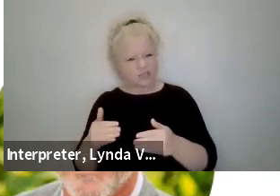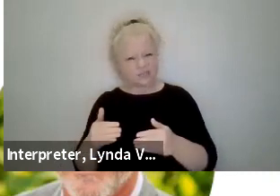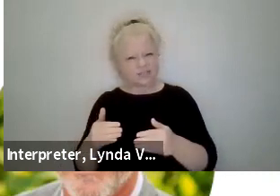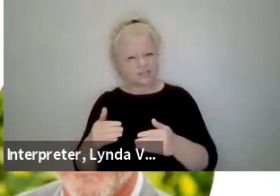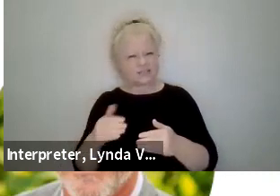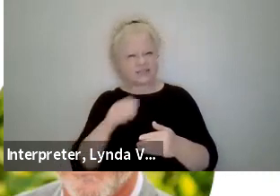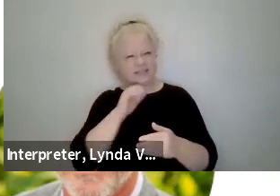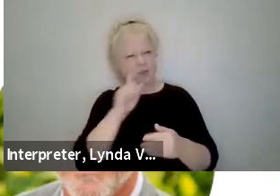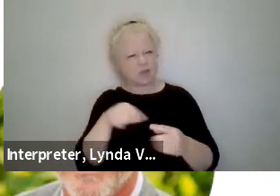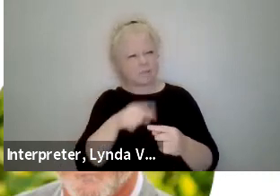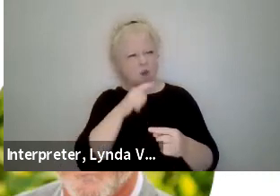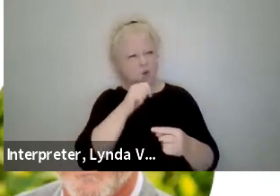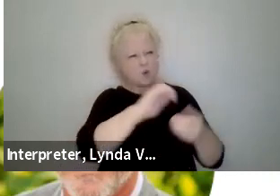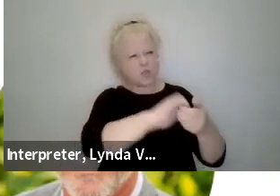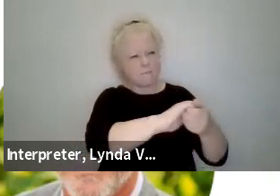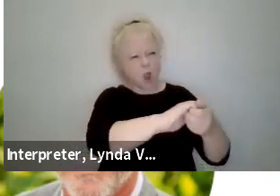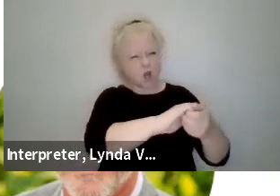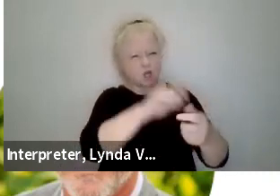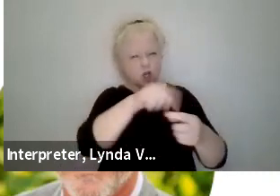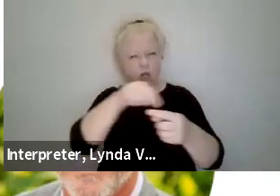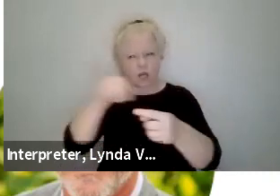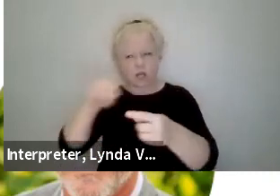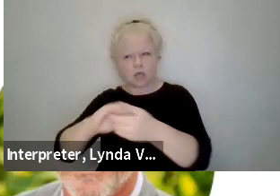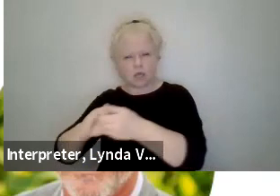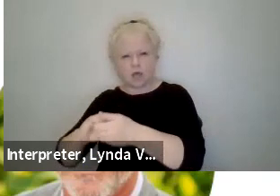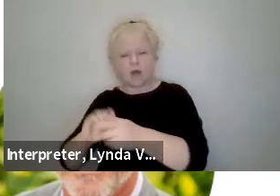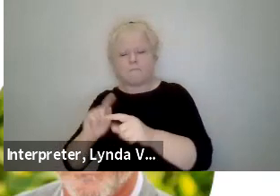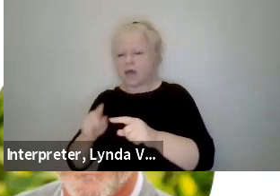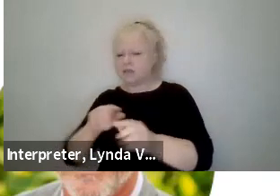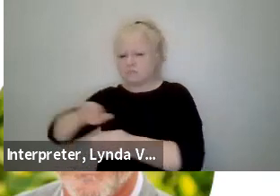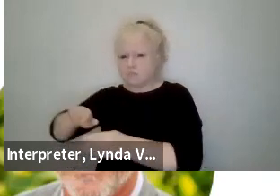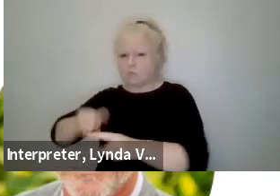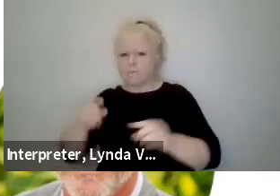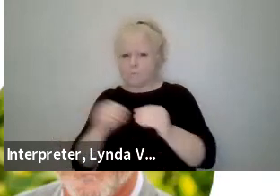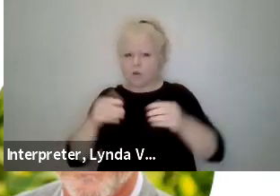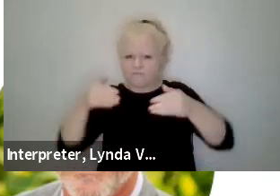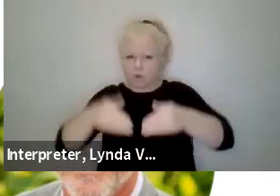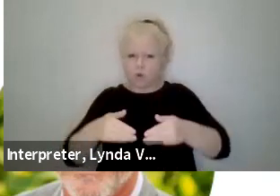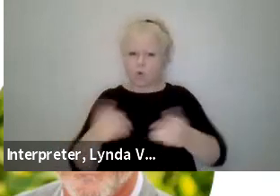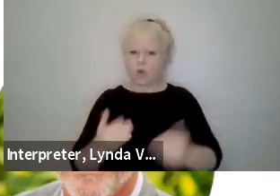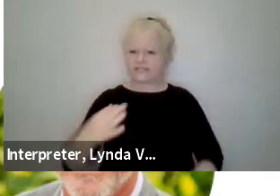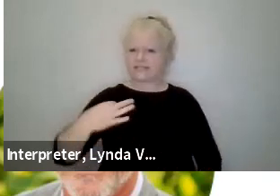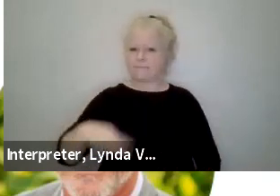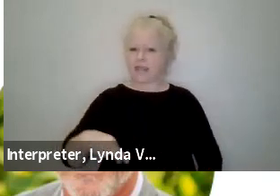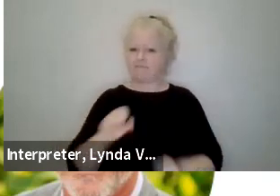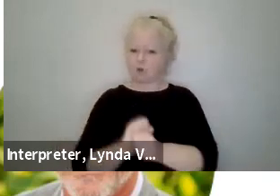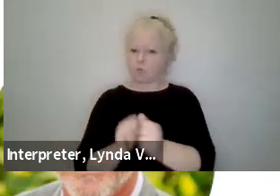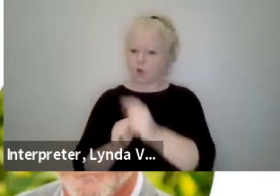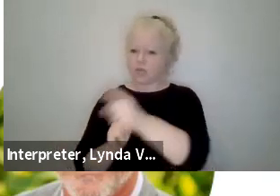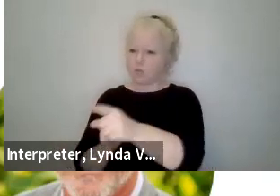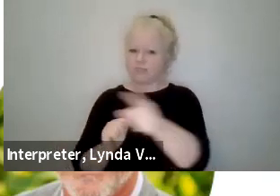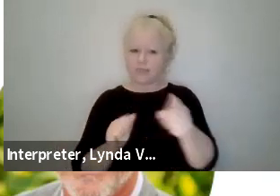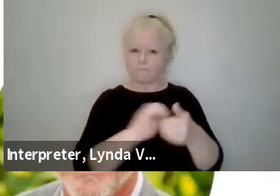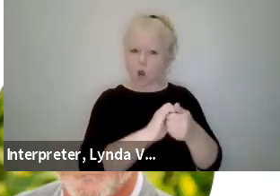per se, and and more focused on what the actual benefit of working with them is.